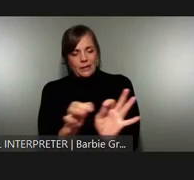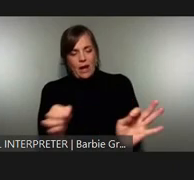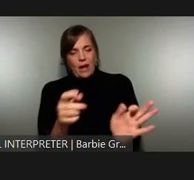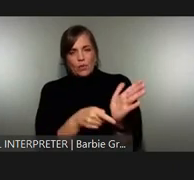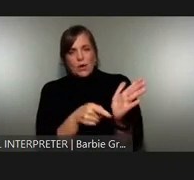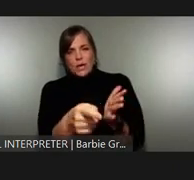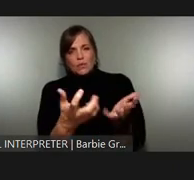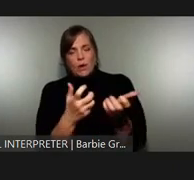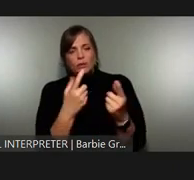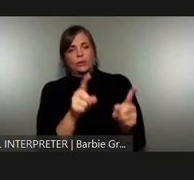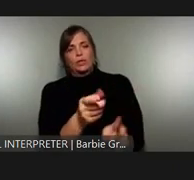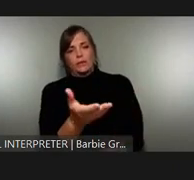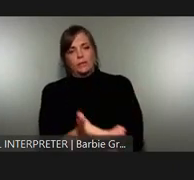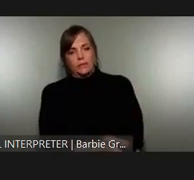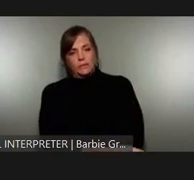achieve.